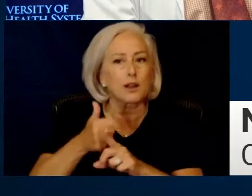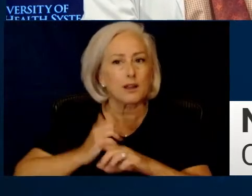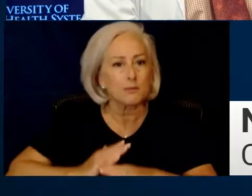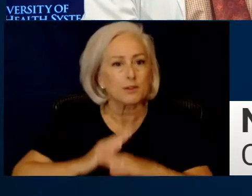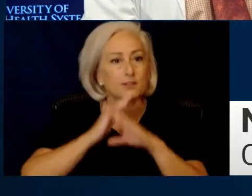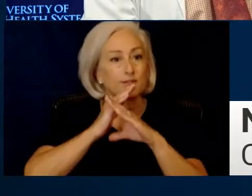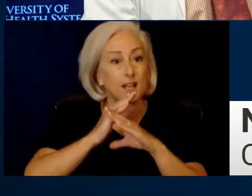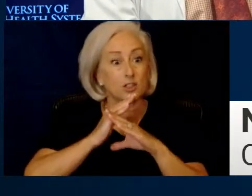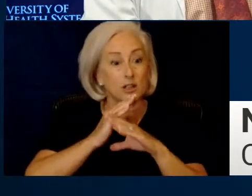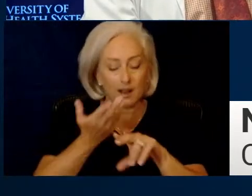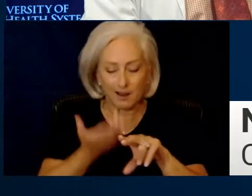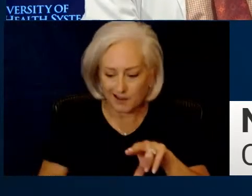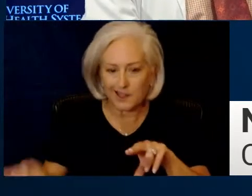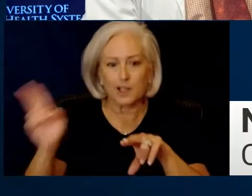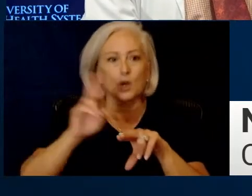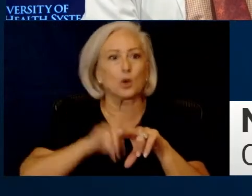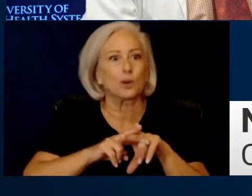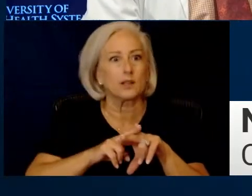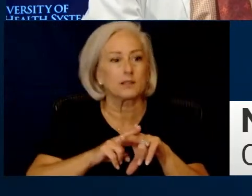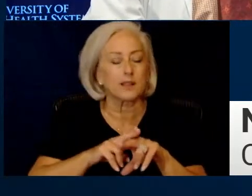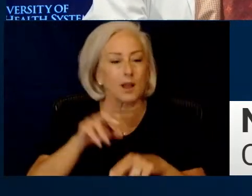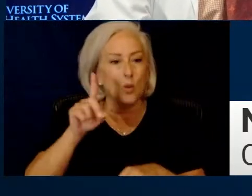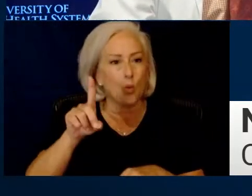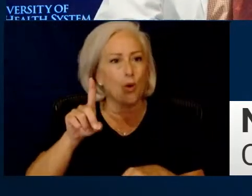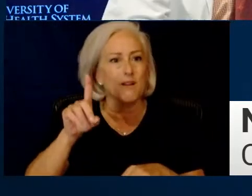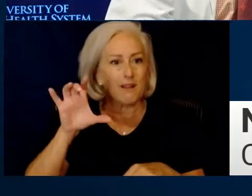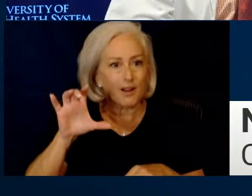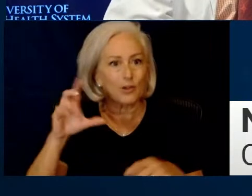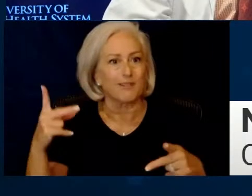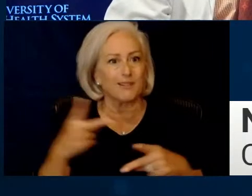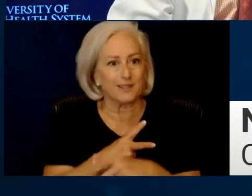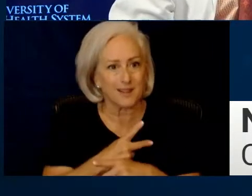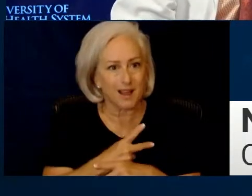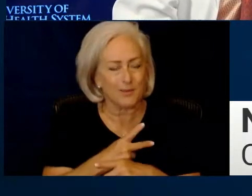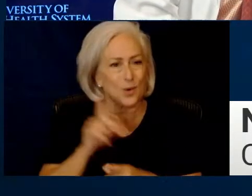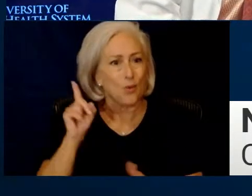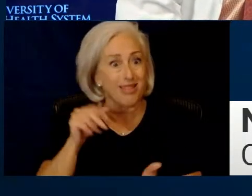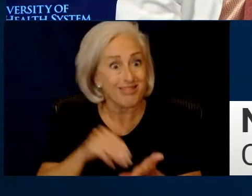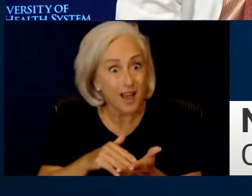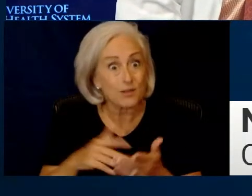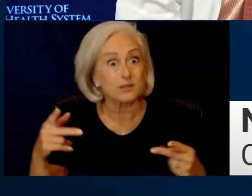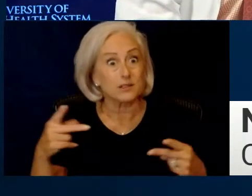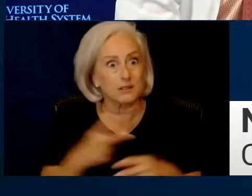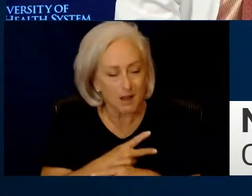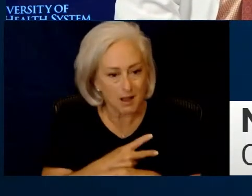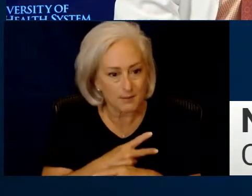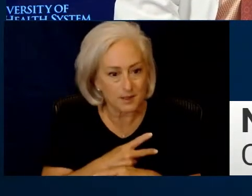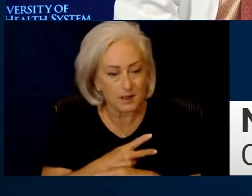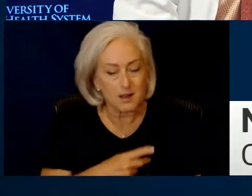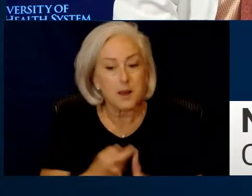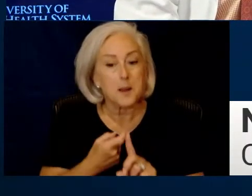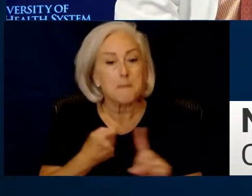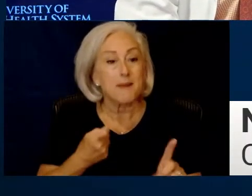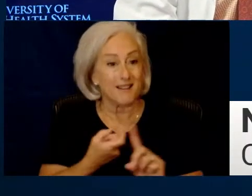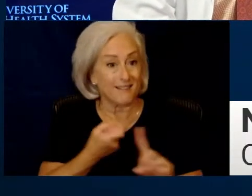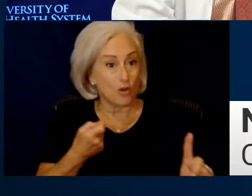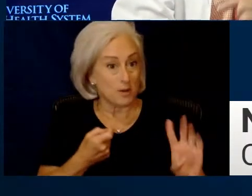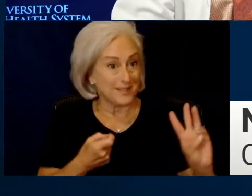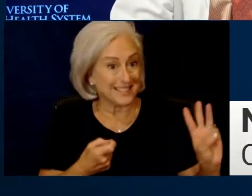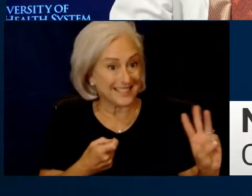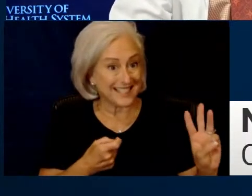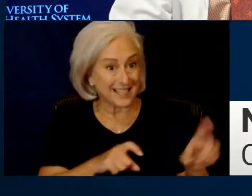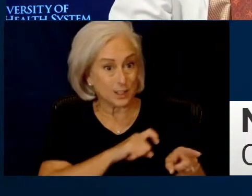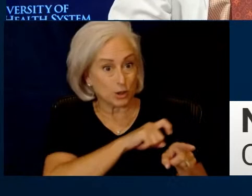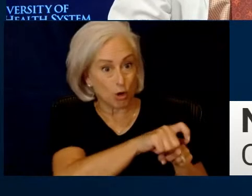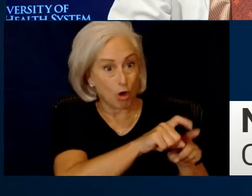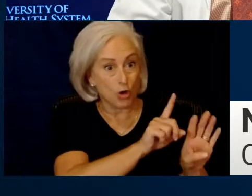or 1,000-fold. But the Wall Street Journal has been reporting that 1 in 6 calls to a national suicide prevention lifeline end without ever